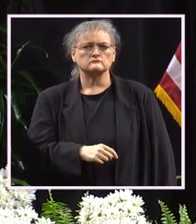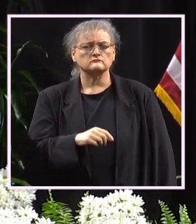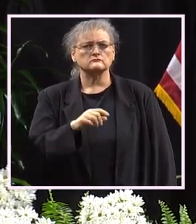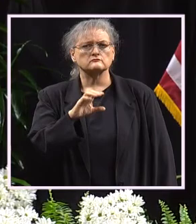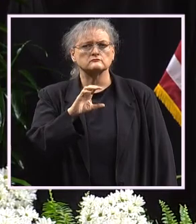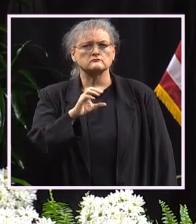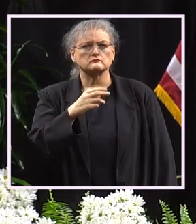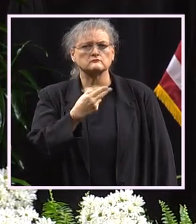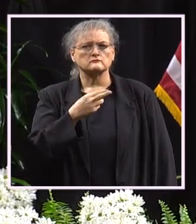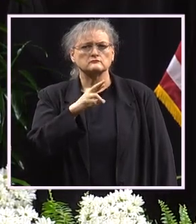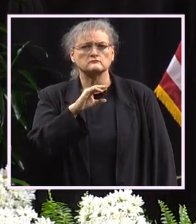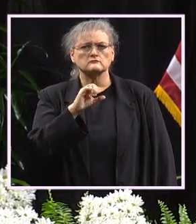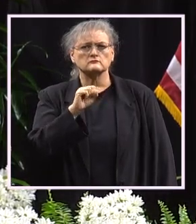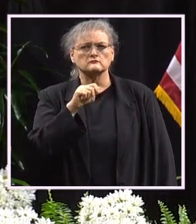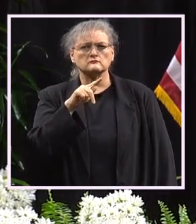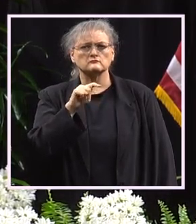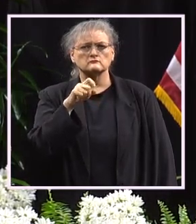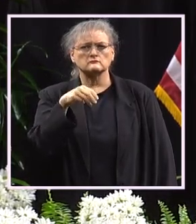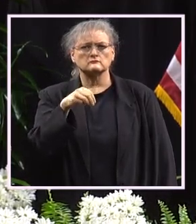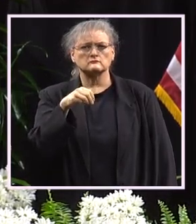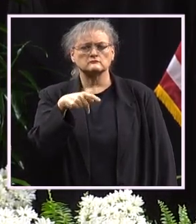Christopher Muniz, cum laude,